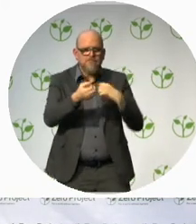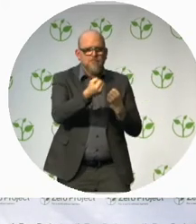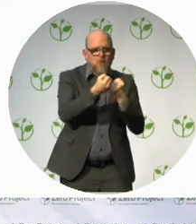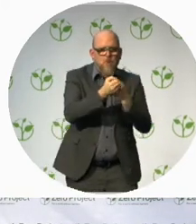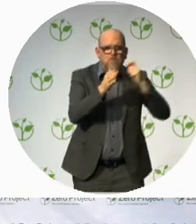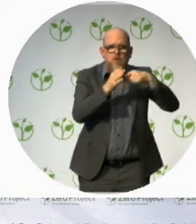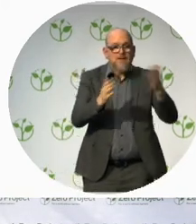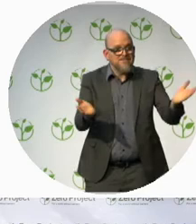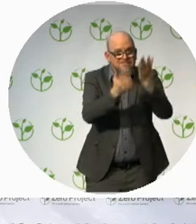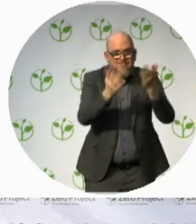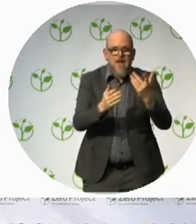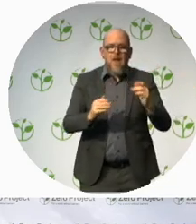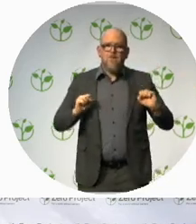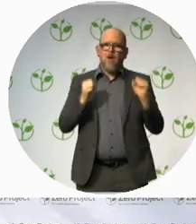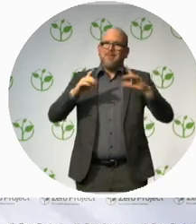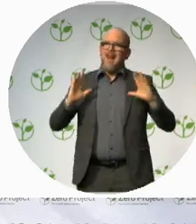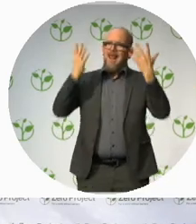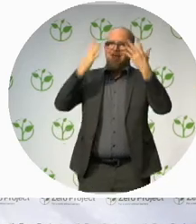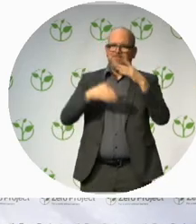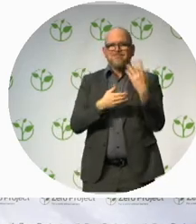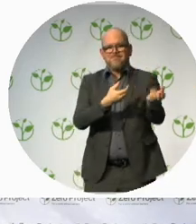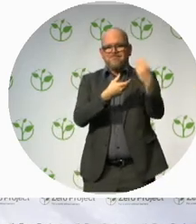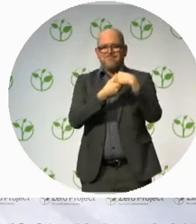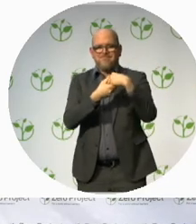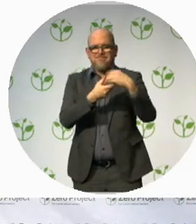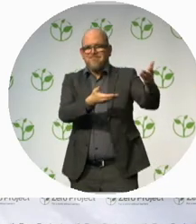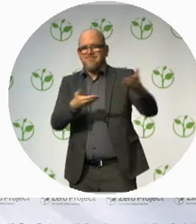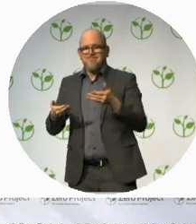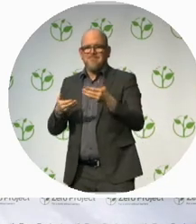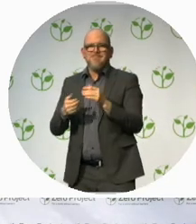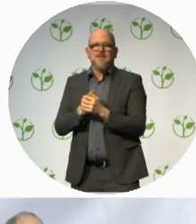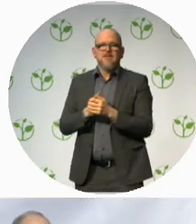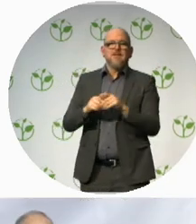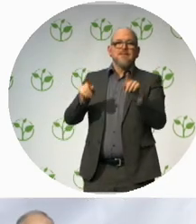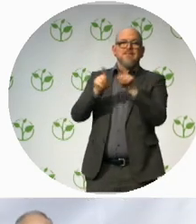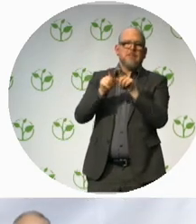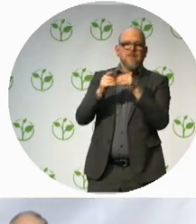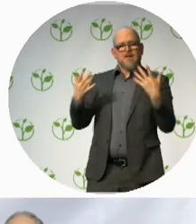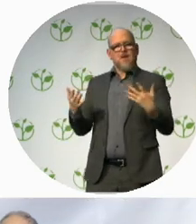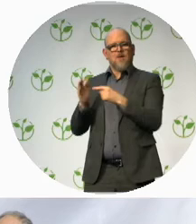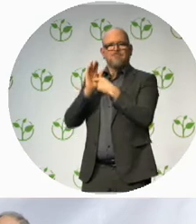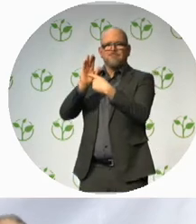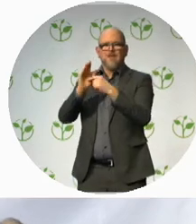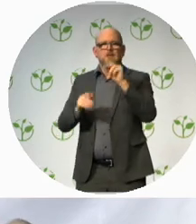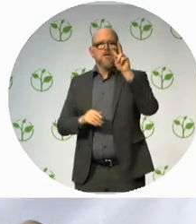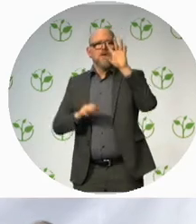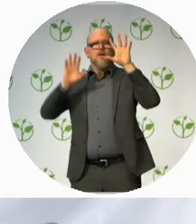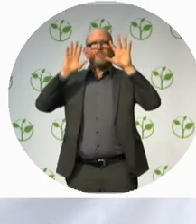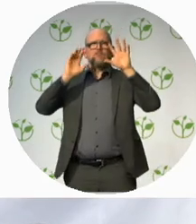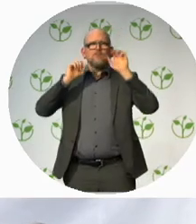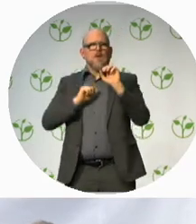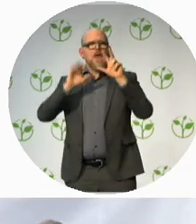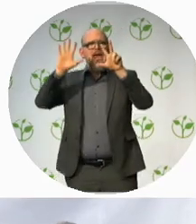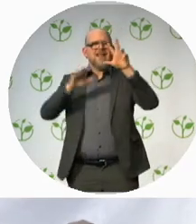supporting socially isolated people with learning disabilities and autism. The program encourages them to be active in their